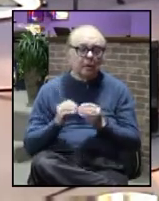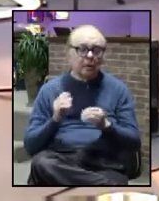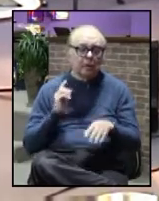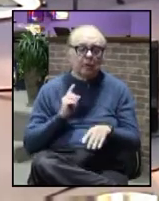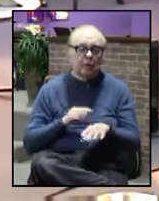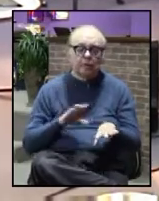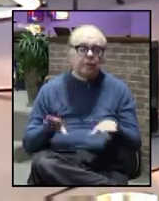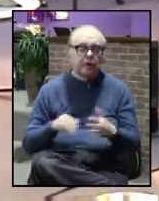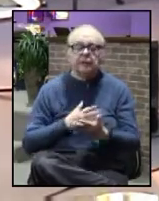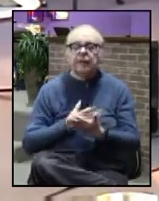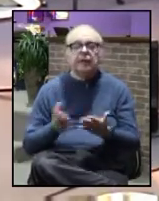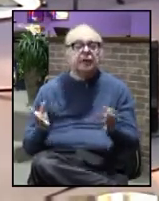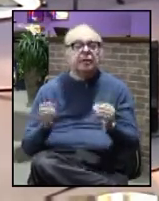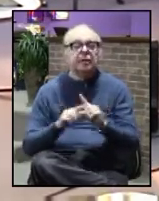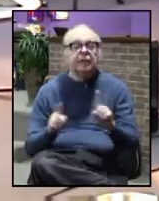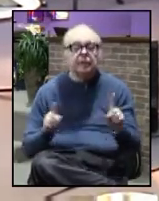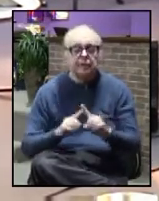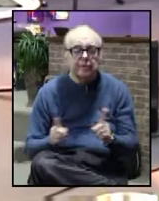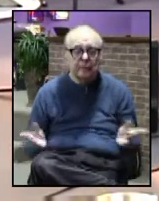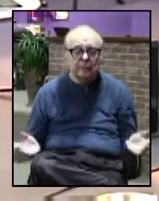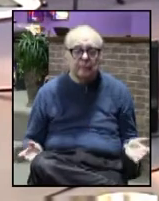time to do everything else.